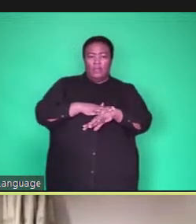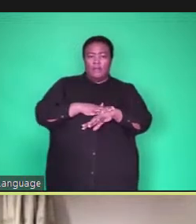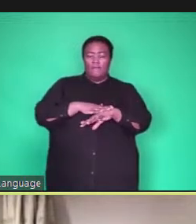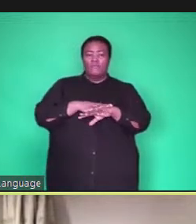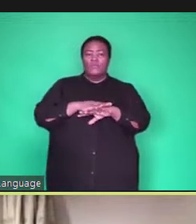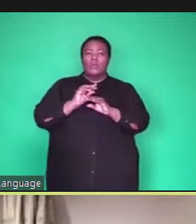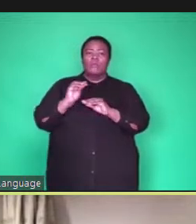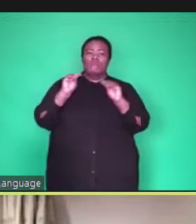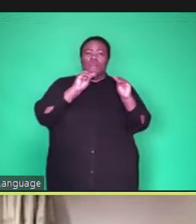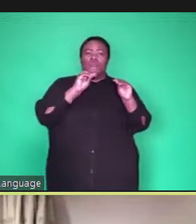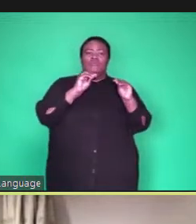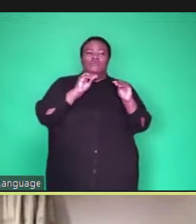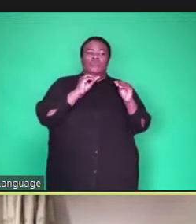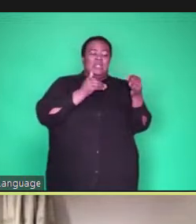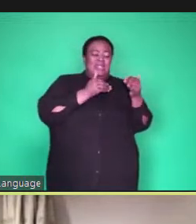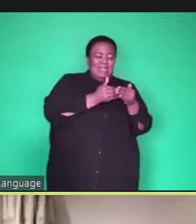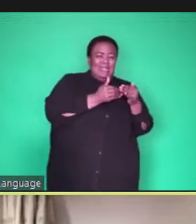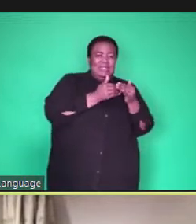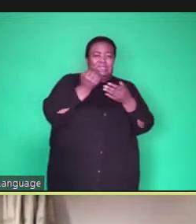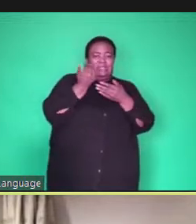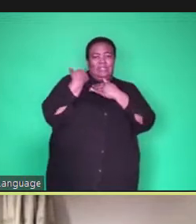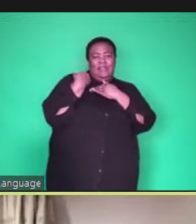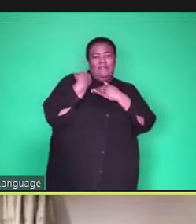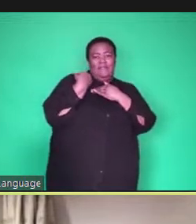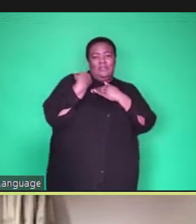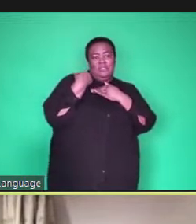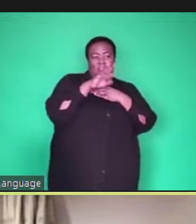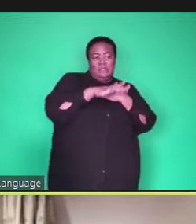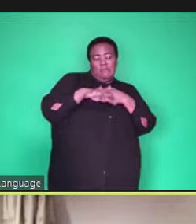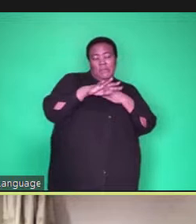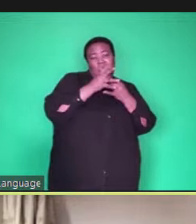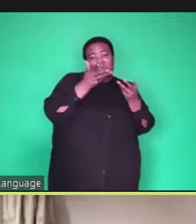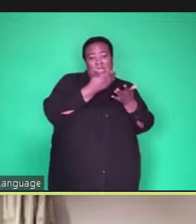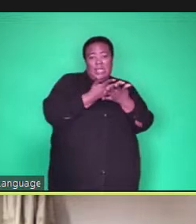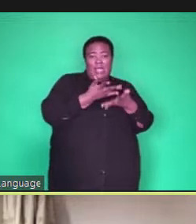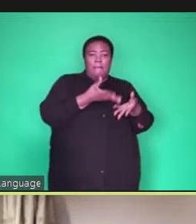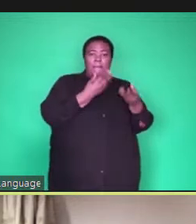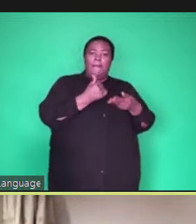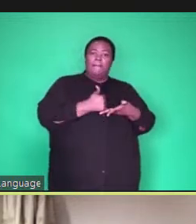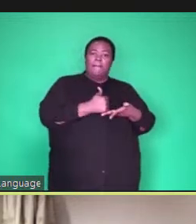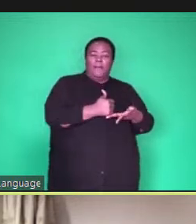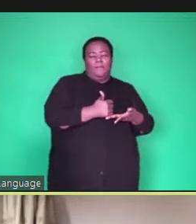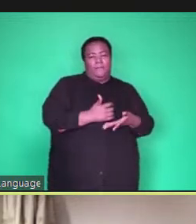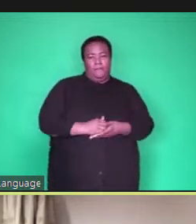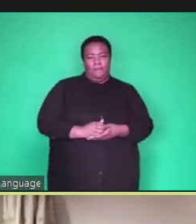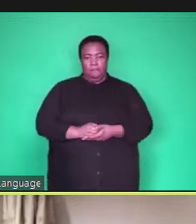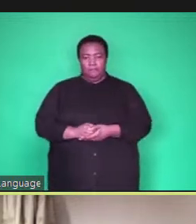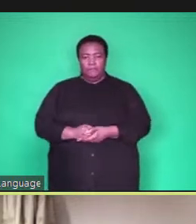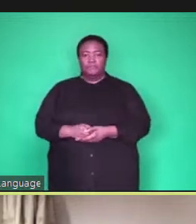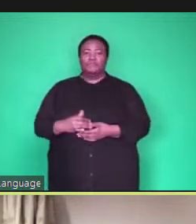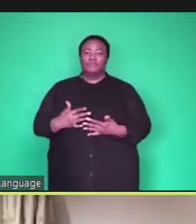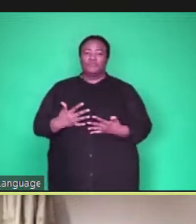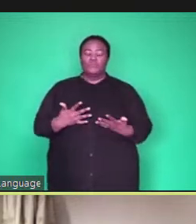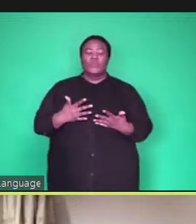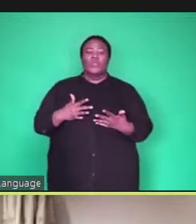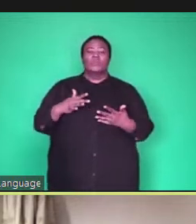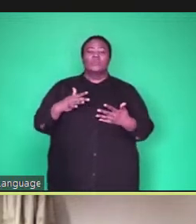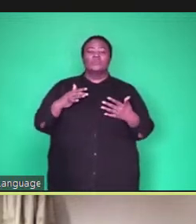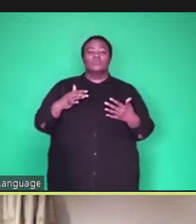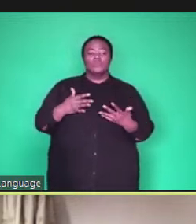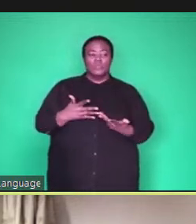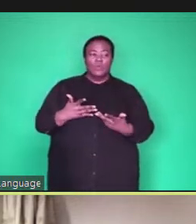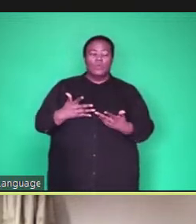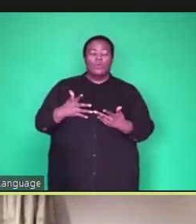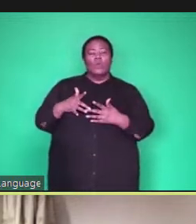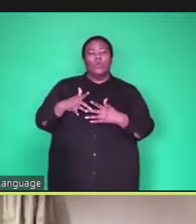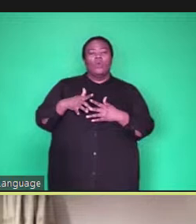and safest place or to where they can access aid. So this is local movement. Slow onset impacts are much